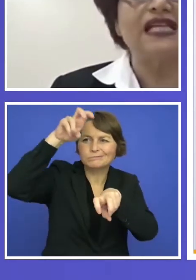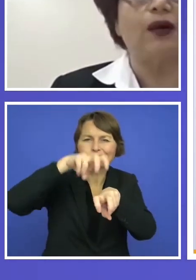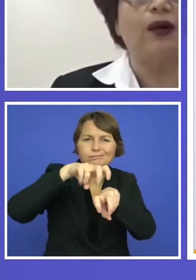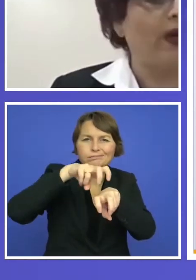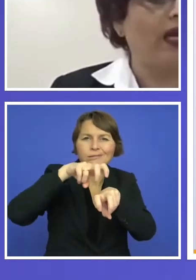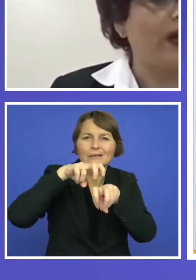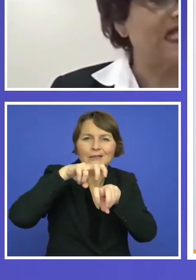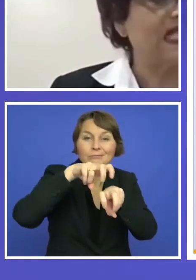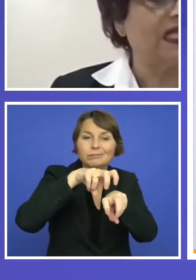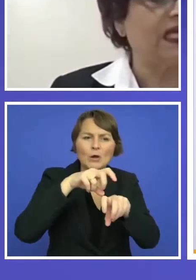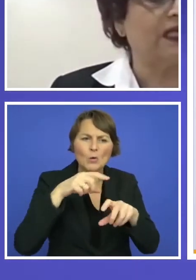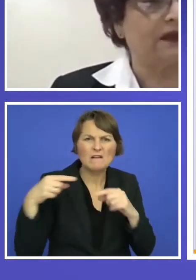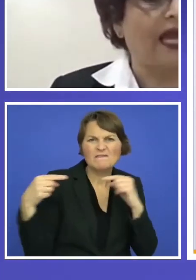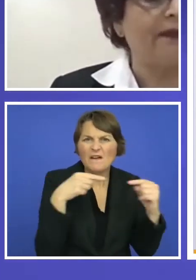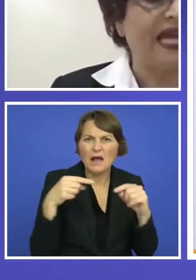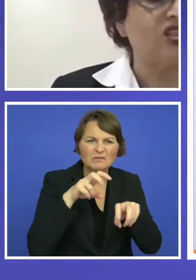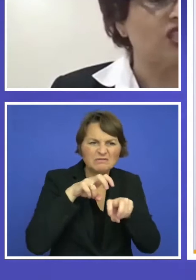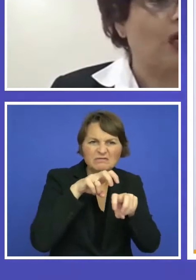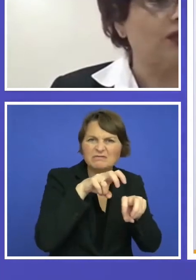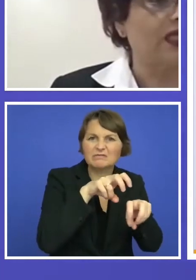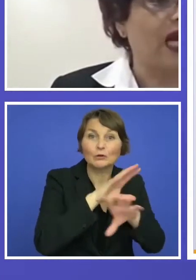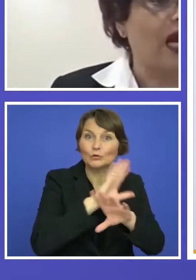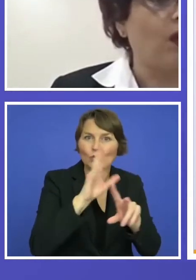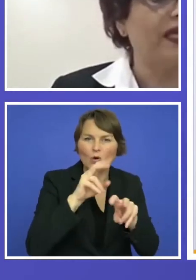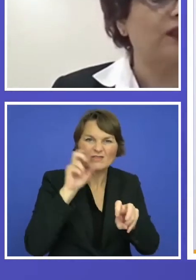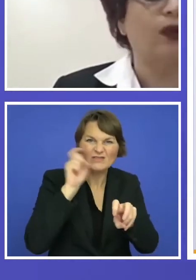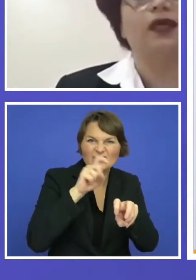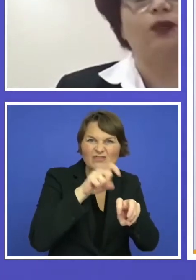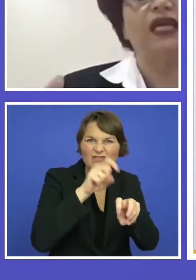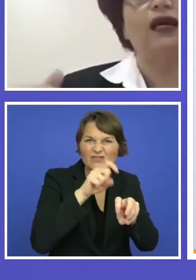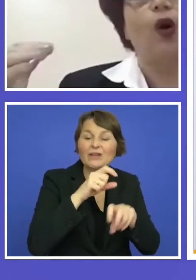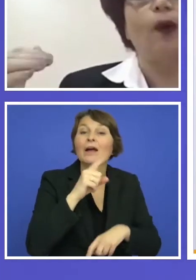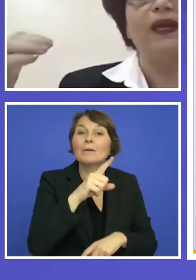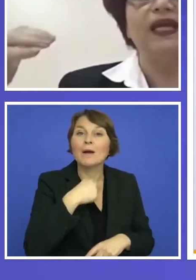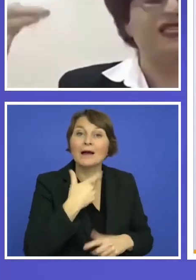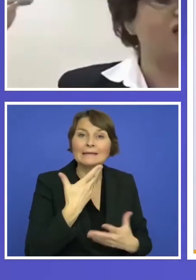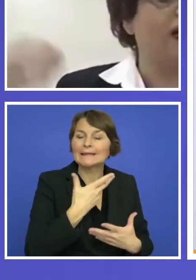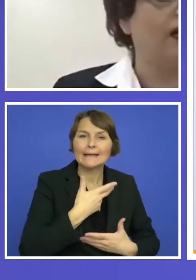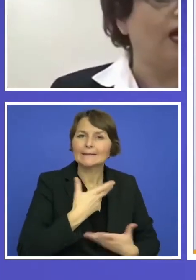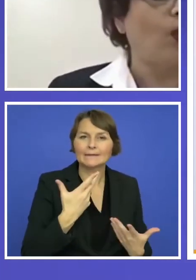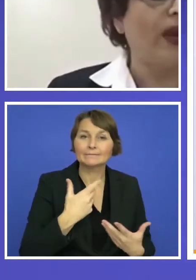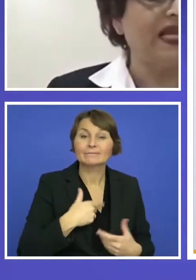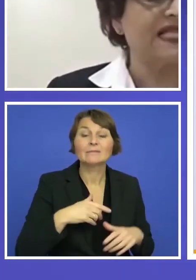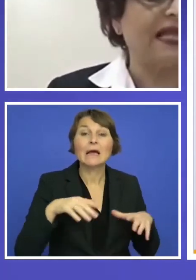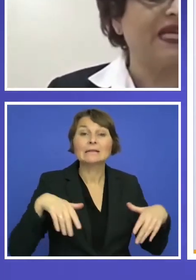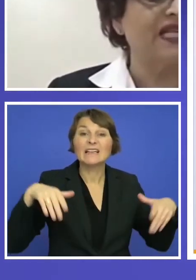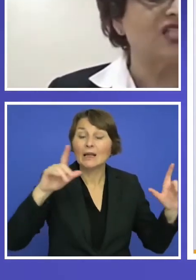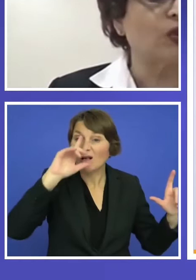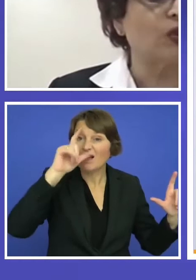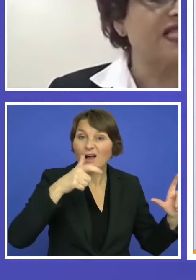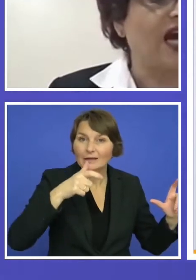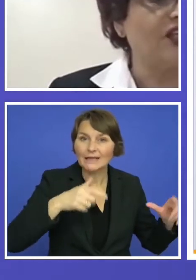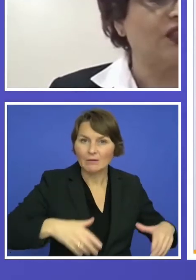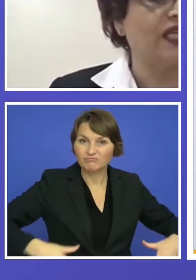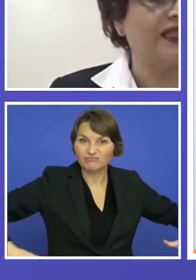of wasting the time and energy on the crow, the eagle opens its wings and begins